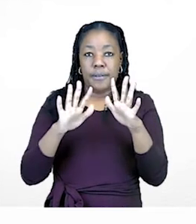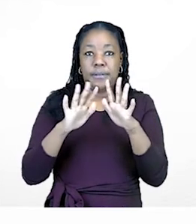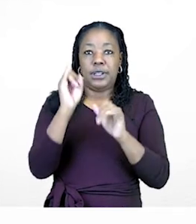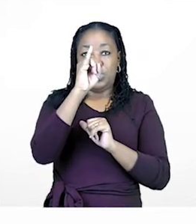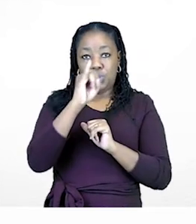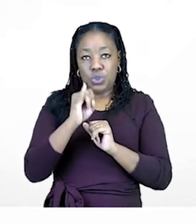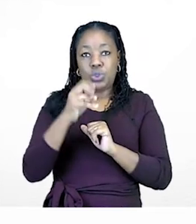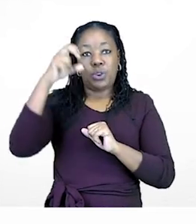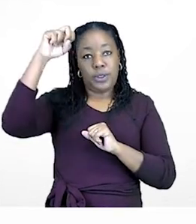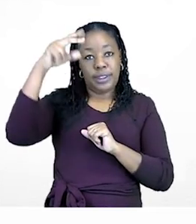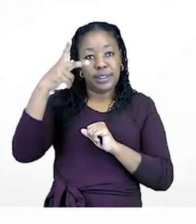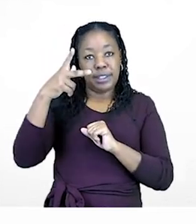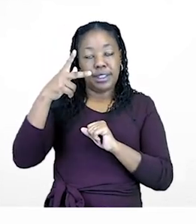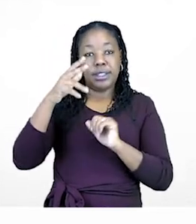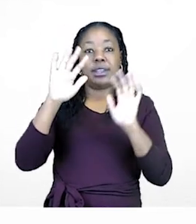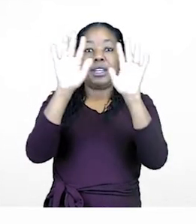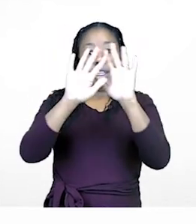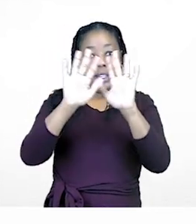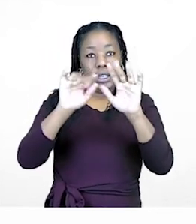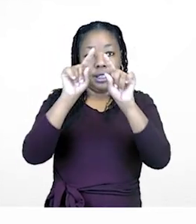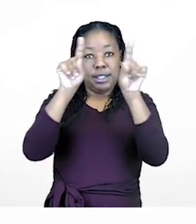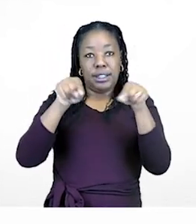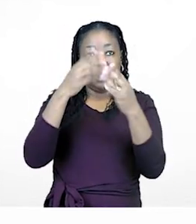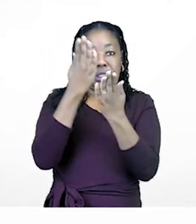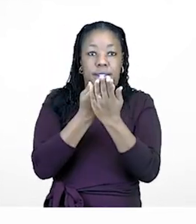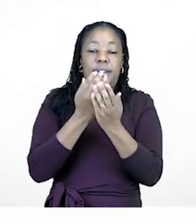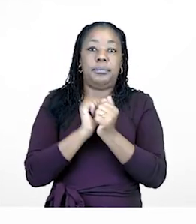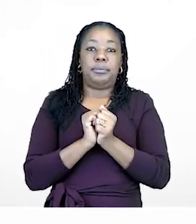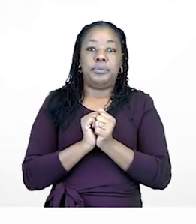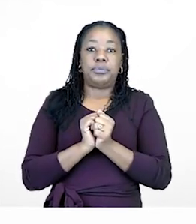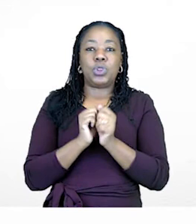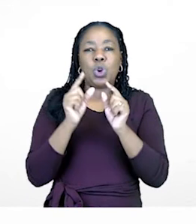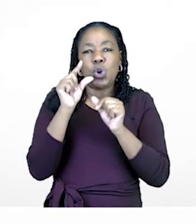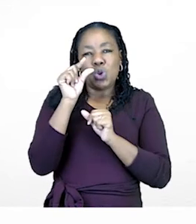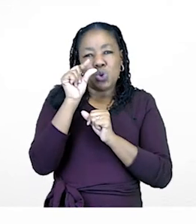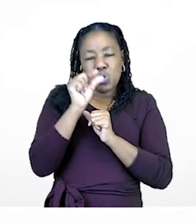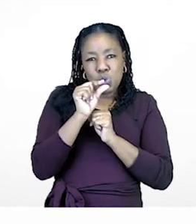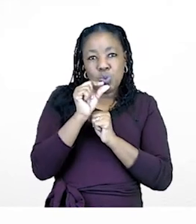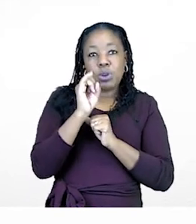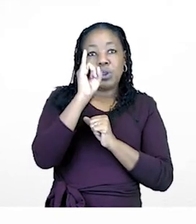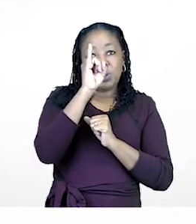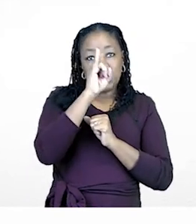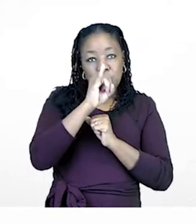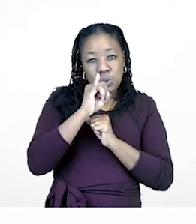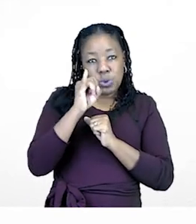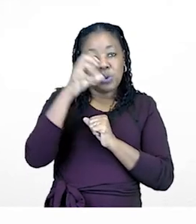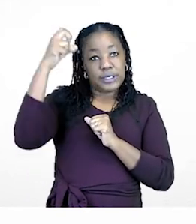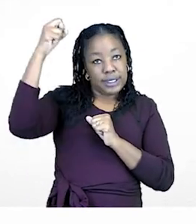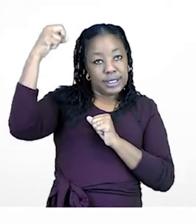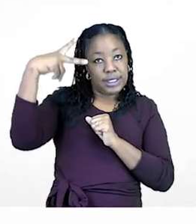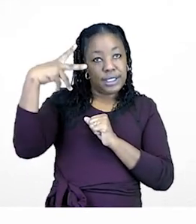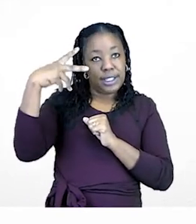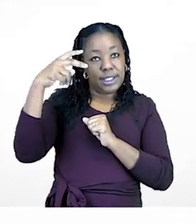stars. Now remember, you are supposed to draw small stars, and they've given you an example there. Can